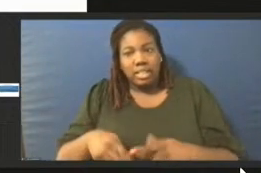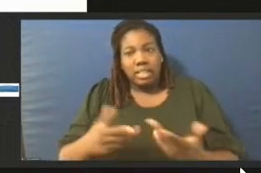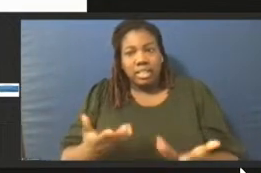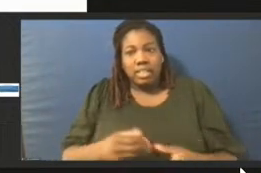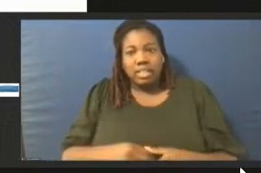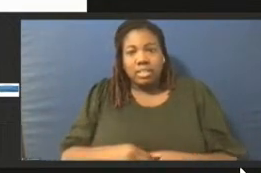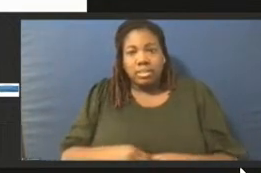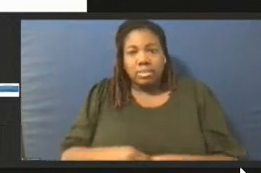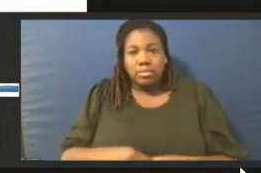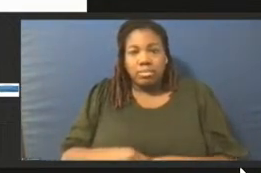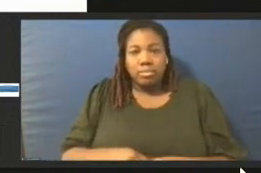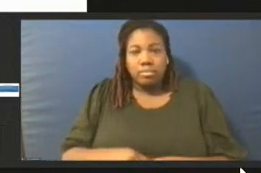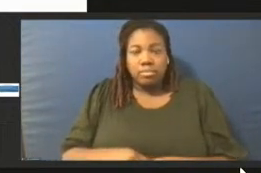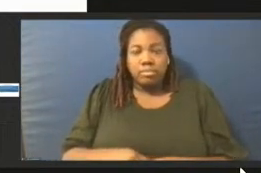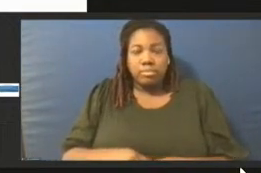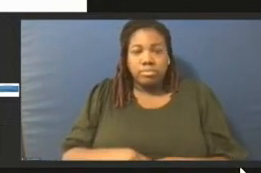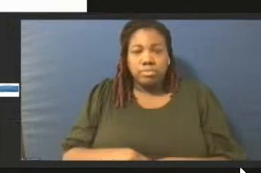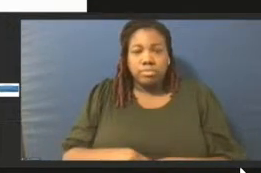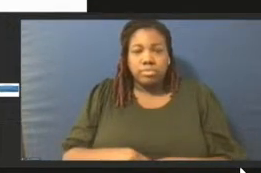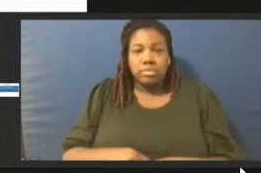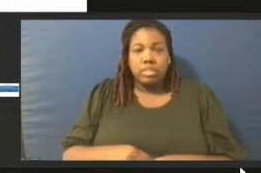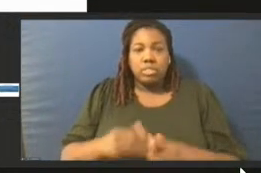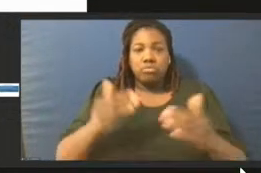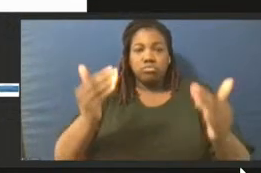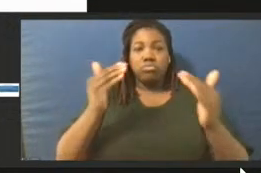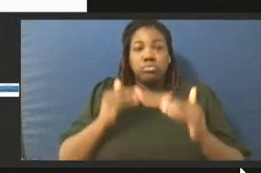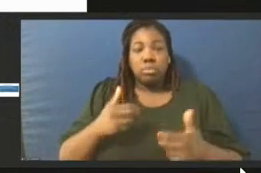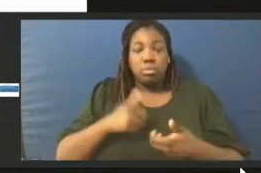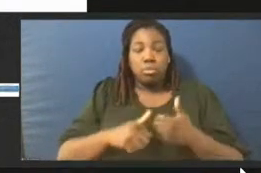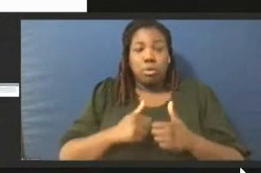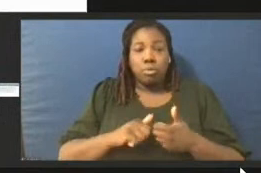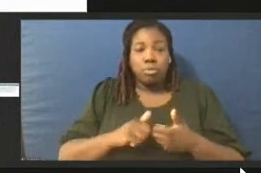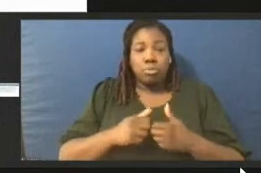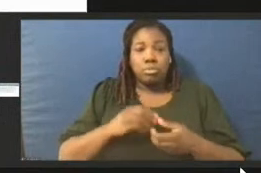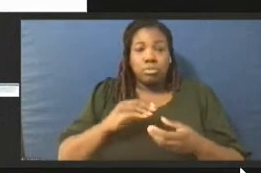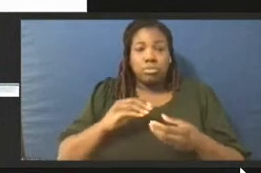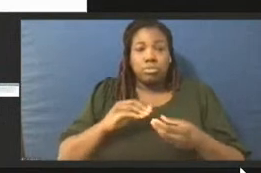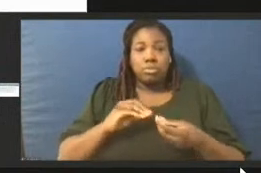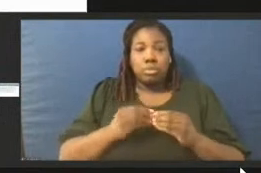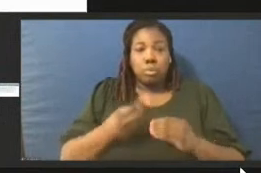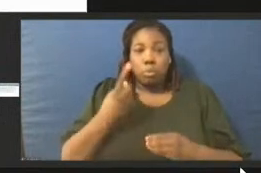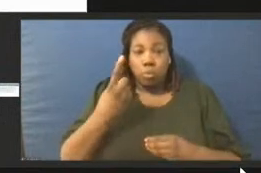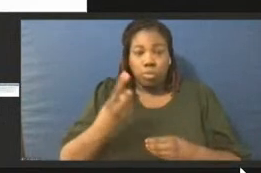crisis. So moving on to problem statement number 1.